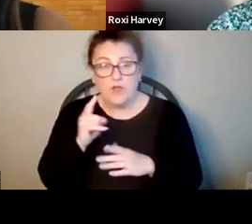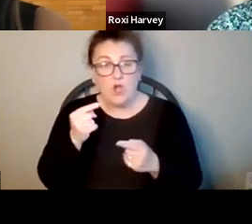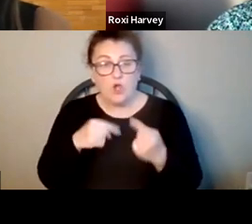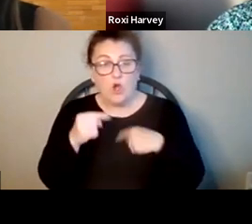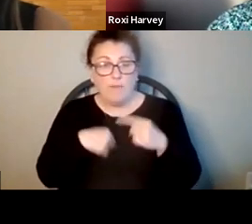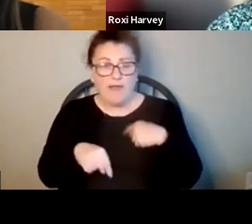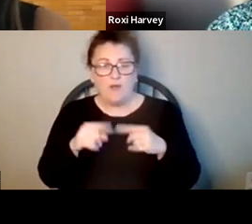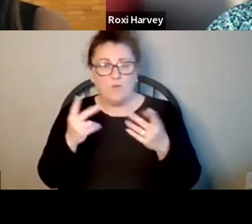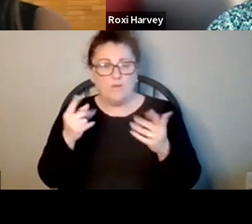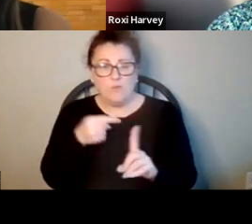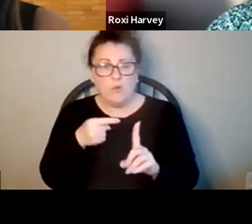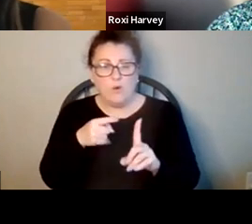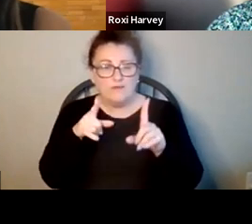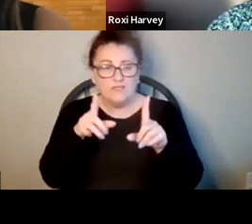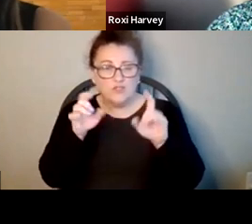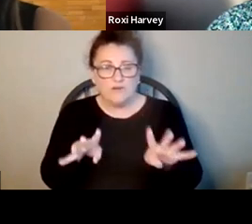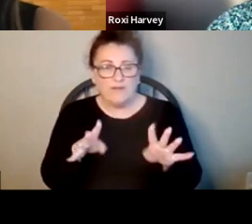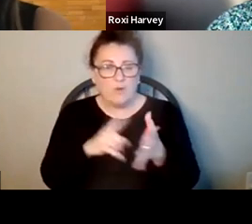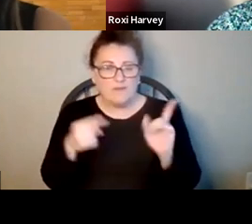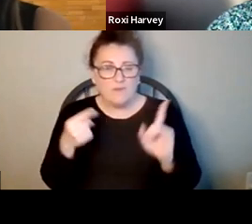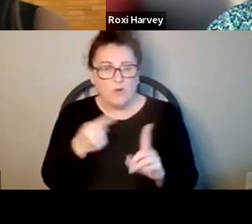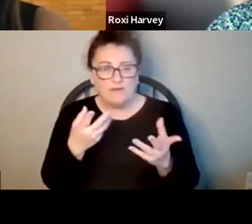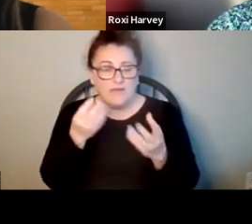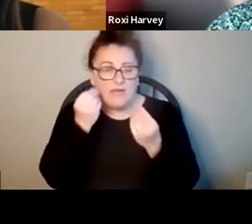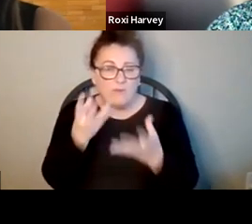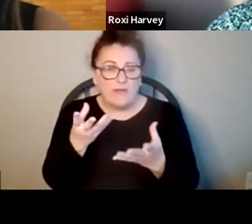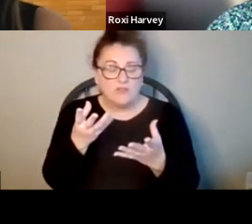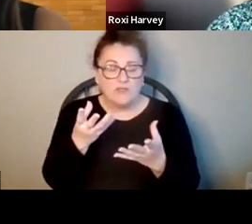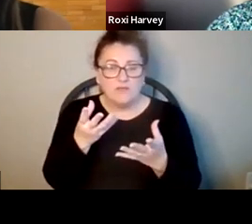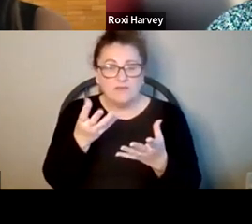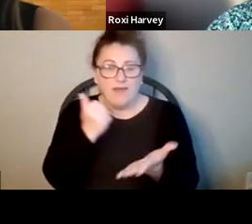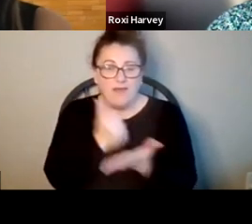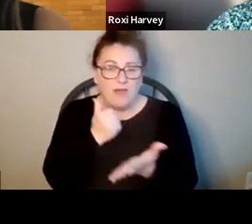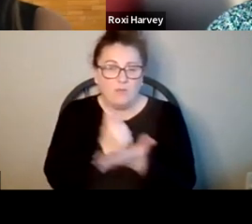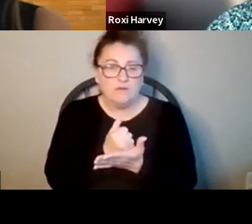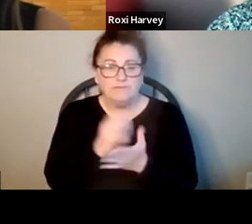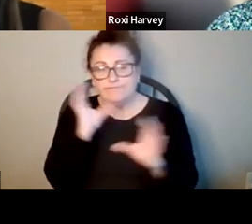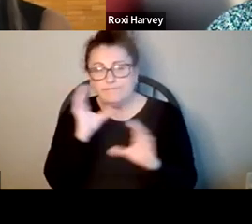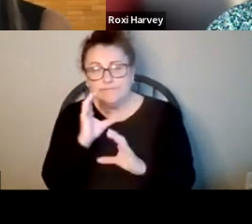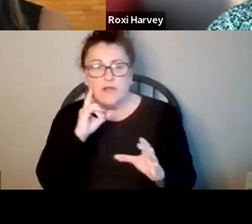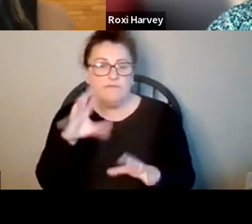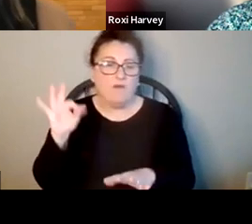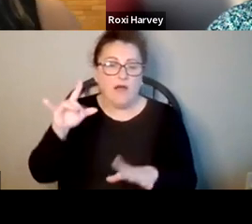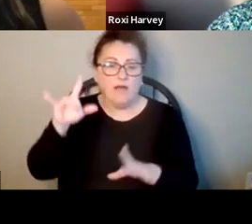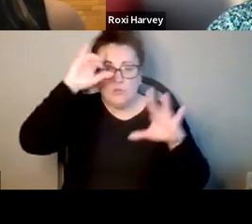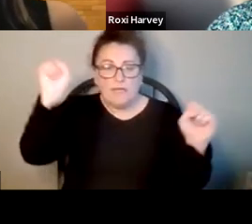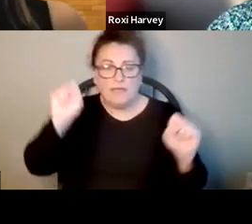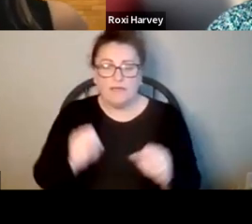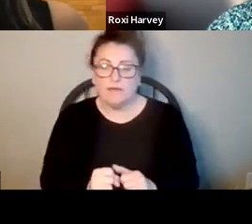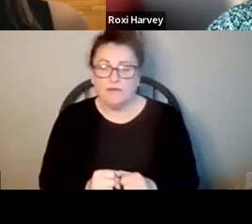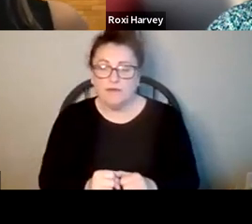what is the purpose of the survey and how is this information supposed to inform our search? And so, you know,